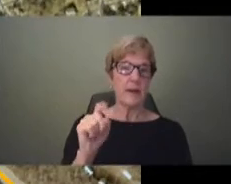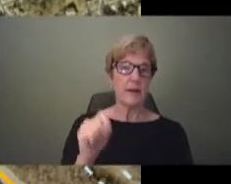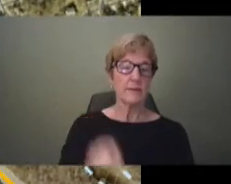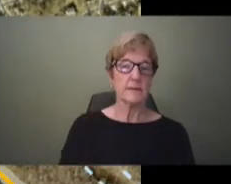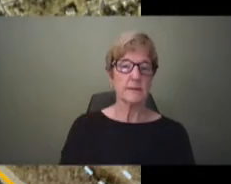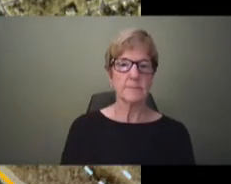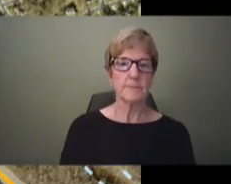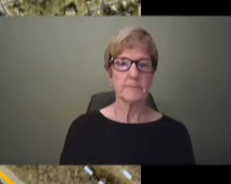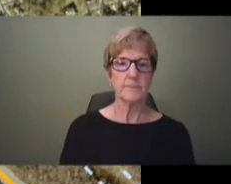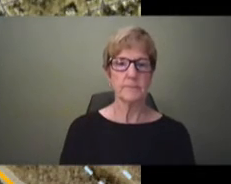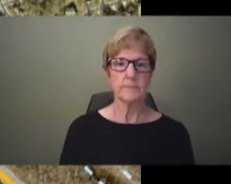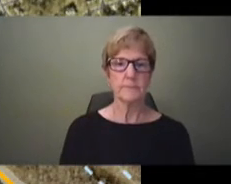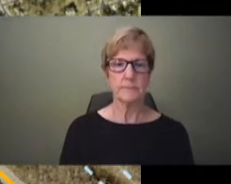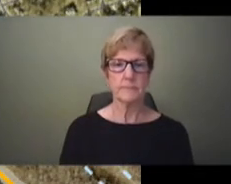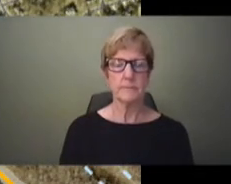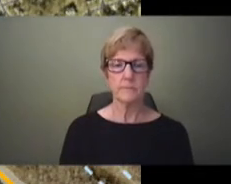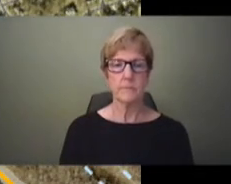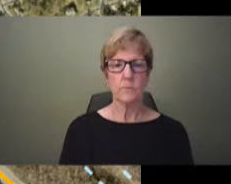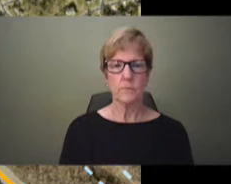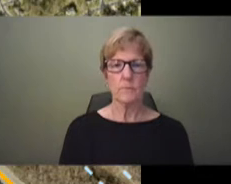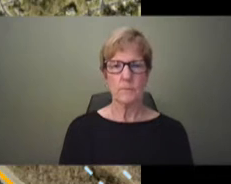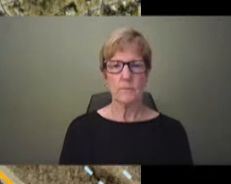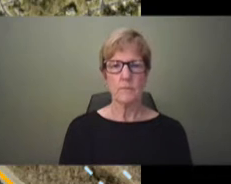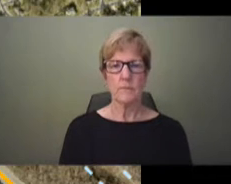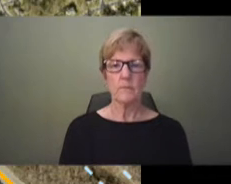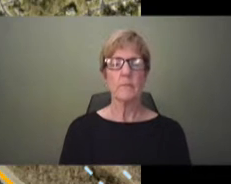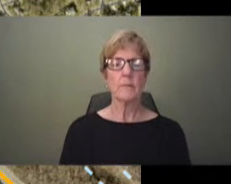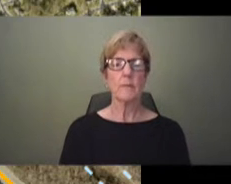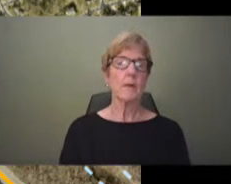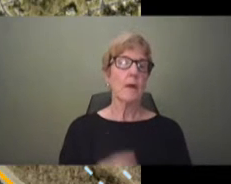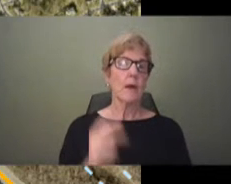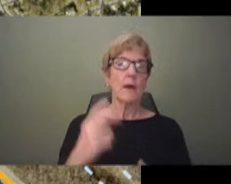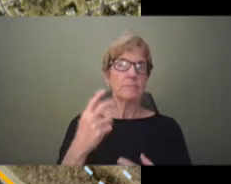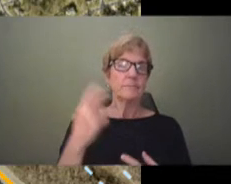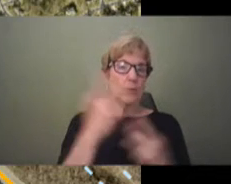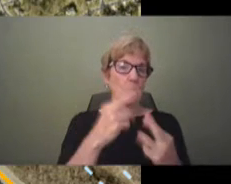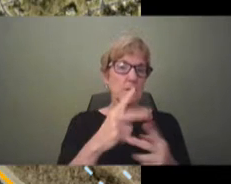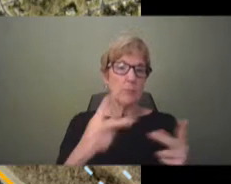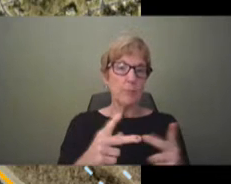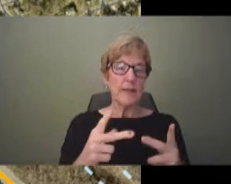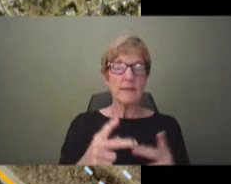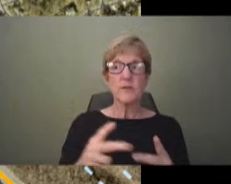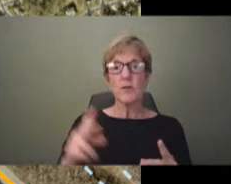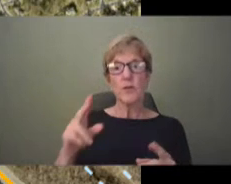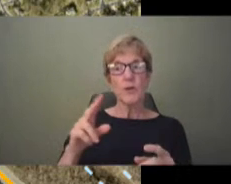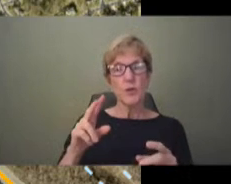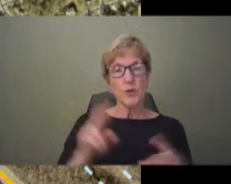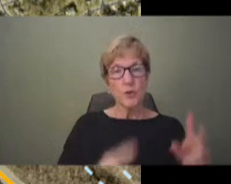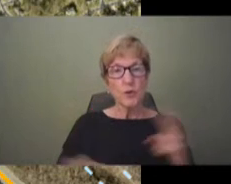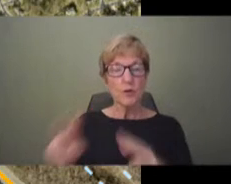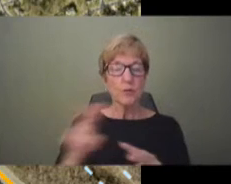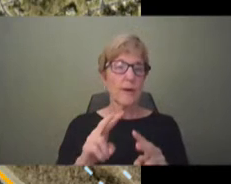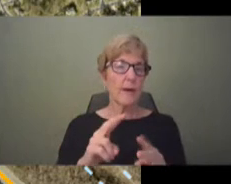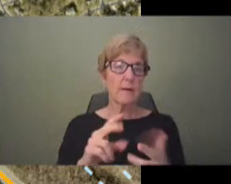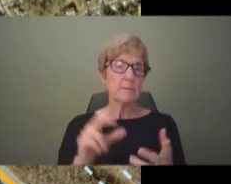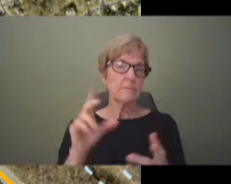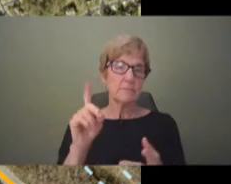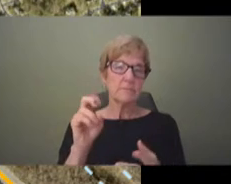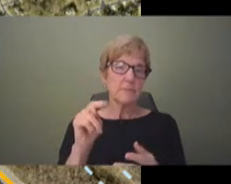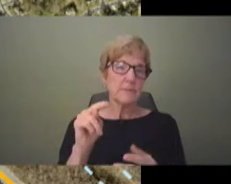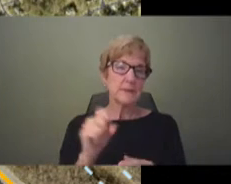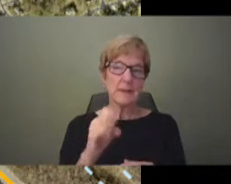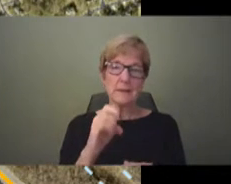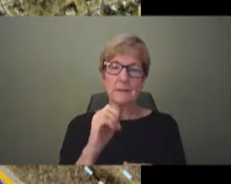lot and it's you know a really reasonable place to go uh I think if you look around uh this level of density is not out of place it's not a new president in this